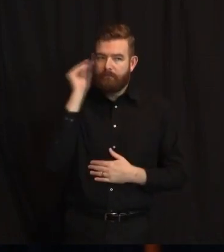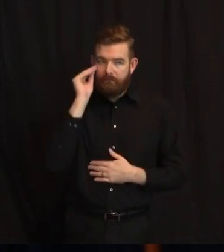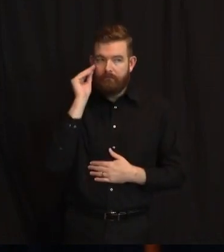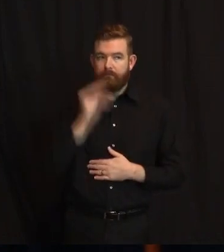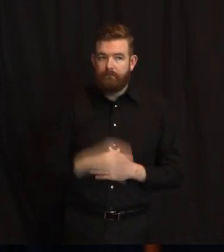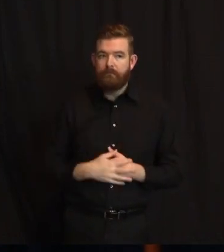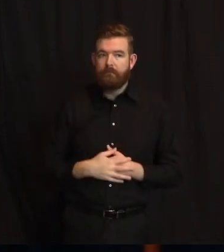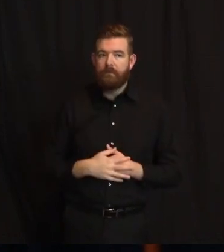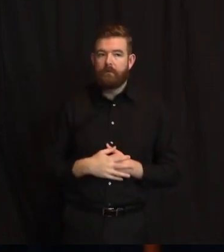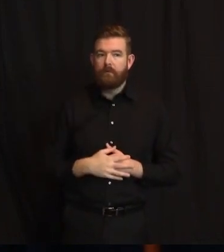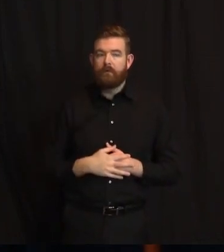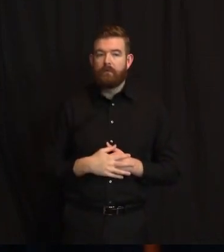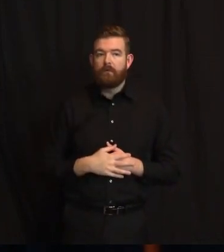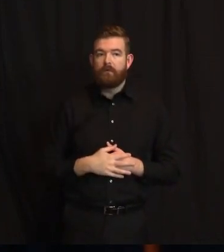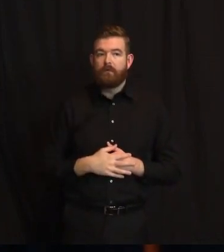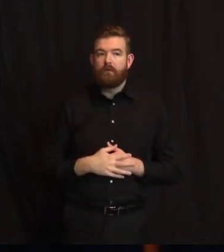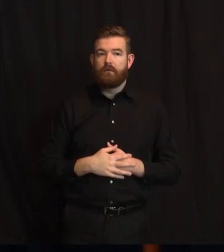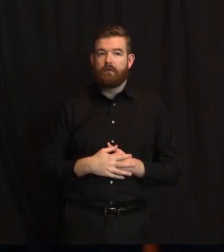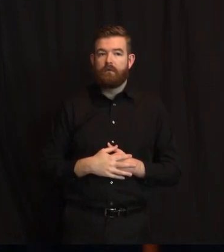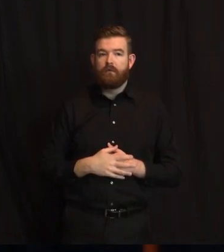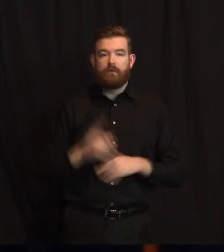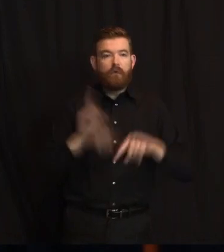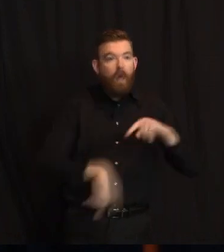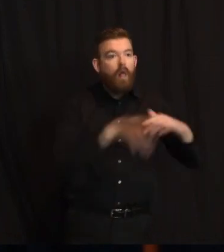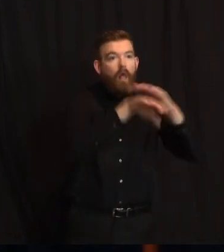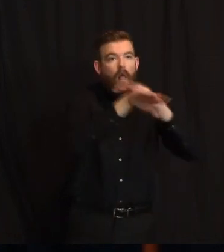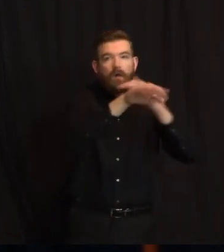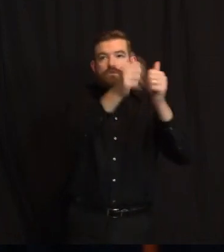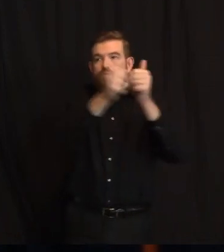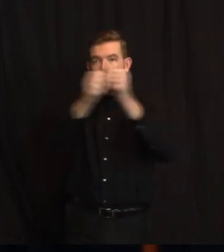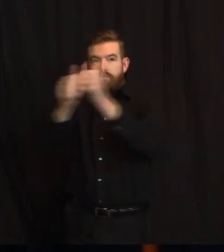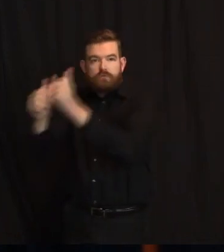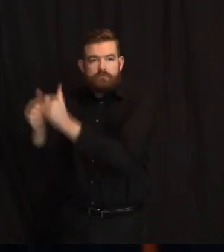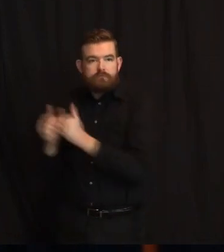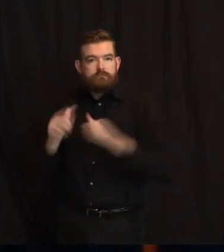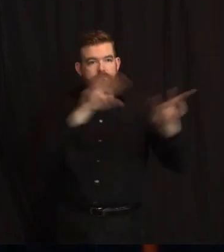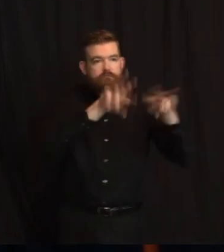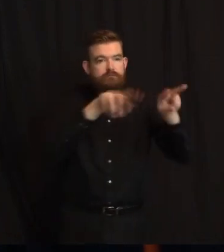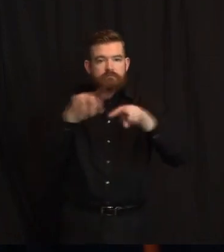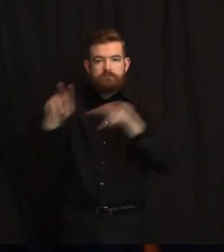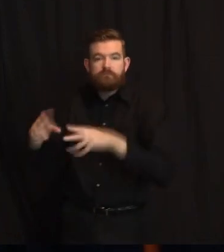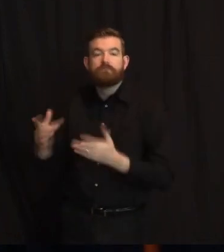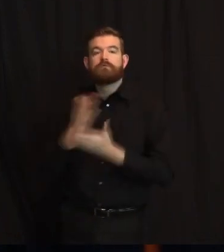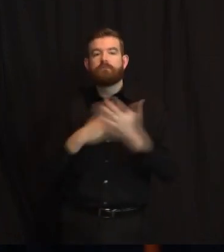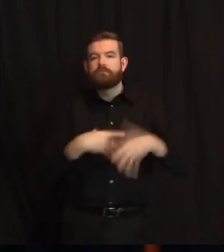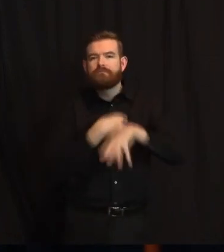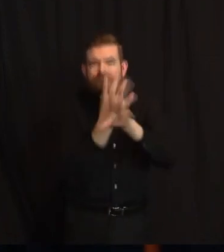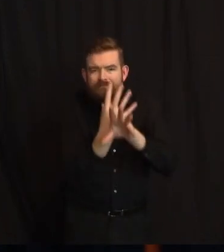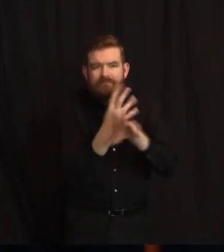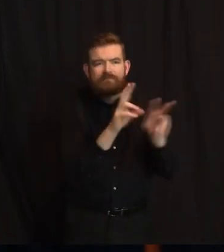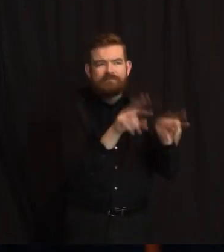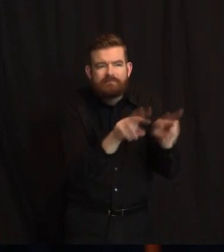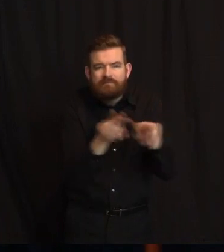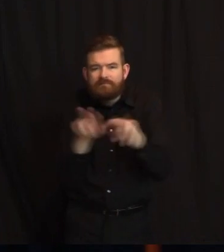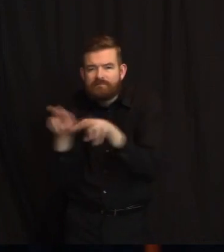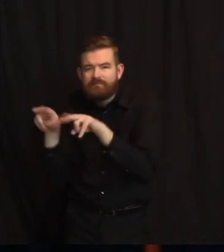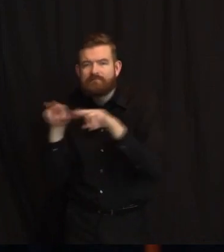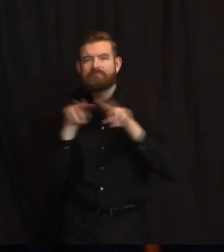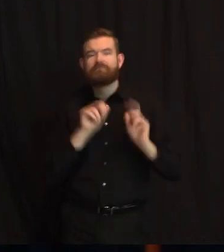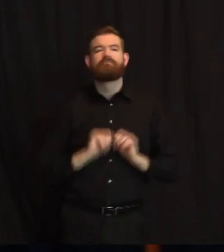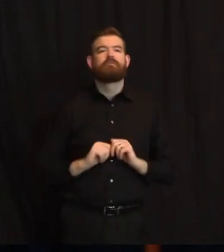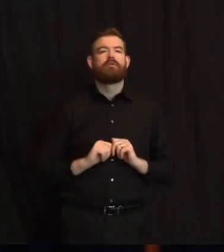we just don't have the staff. Our staff, which are licensed, registered nurses, are being deployed into